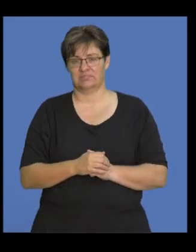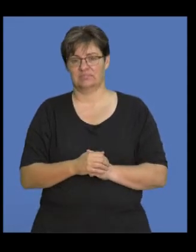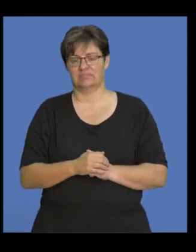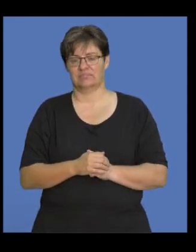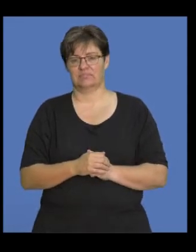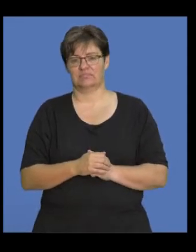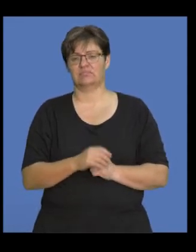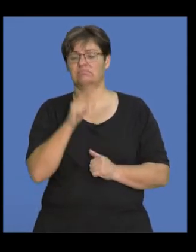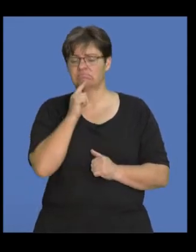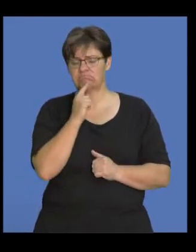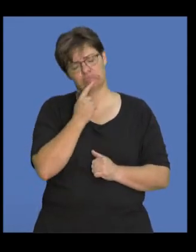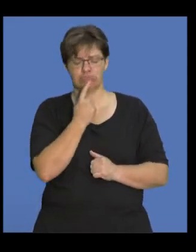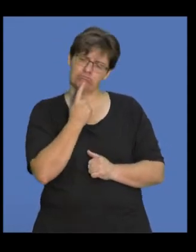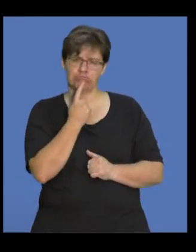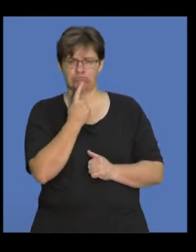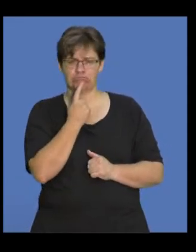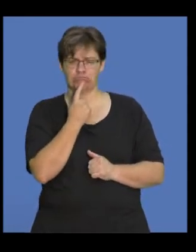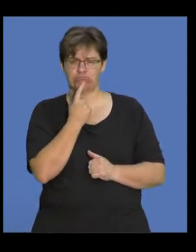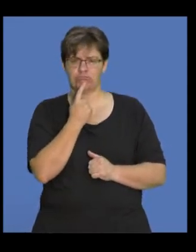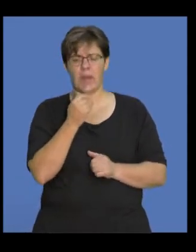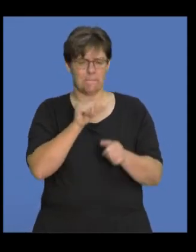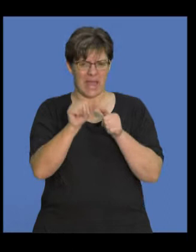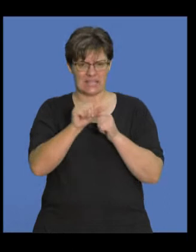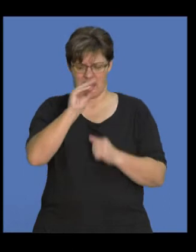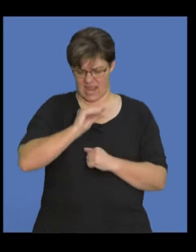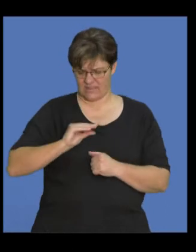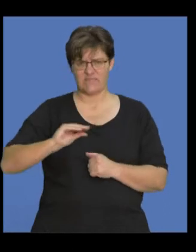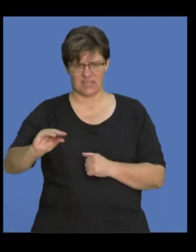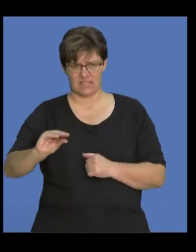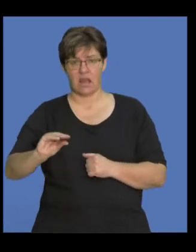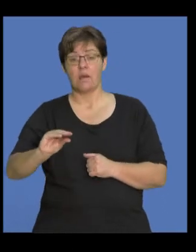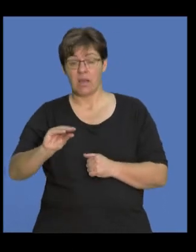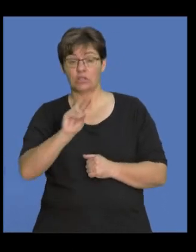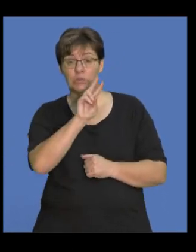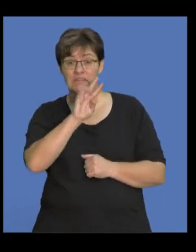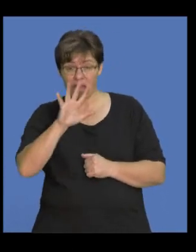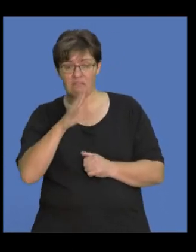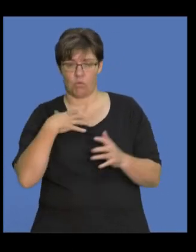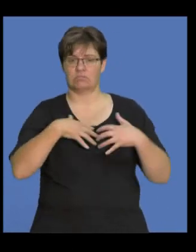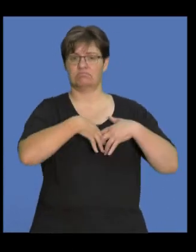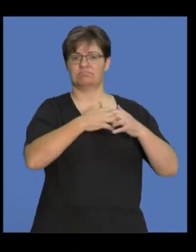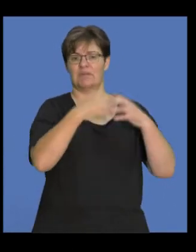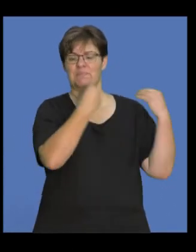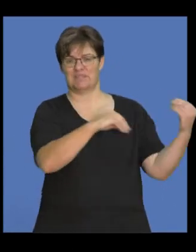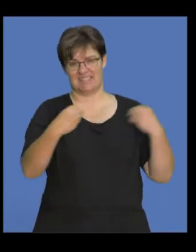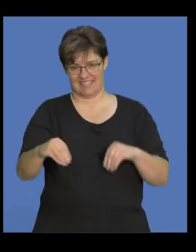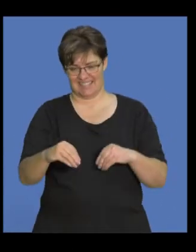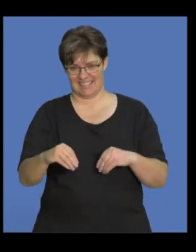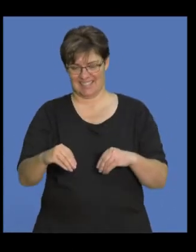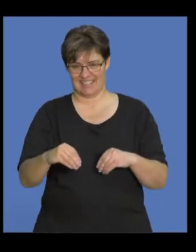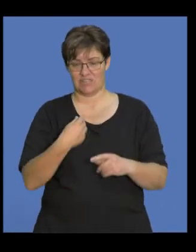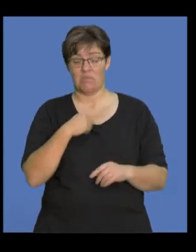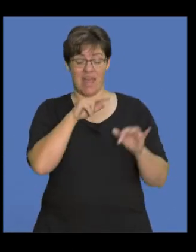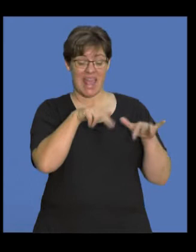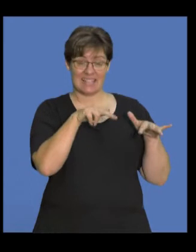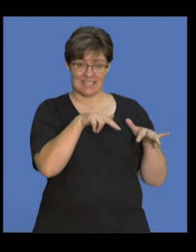birthday. He decides to invest that money to assist him to start his business when he's 25 years old. So